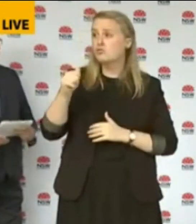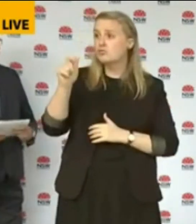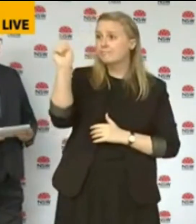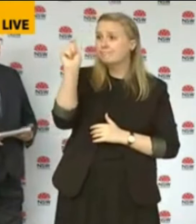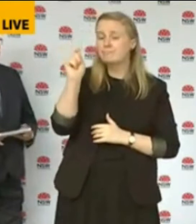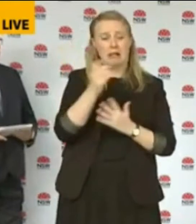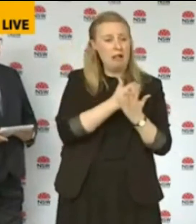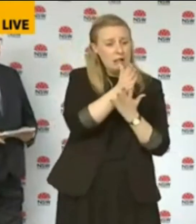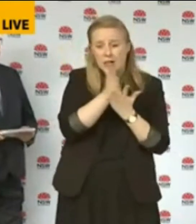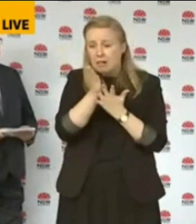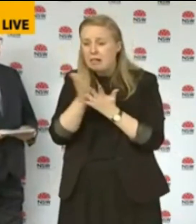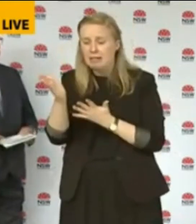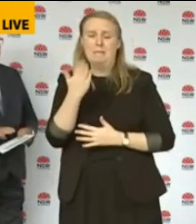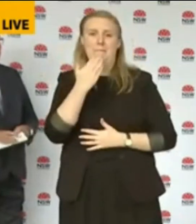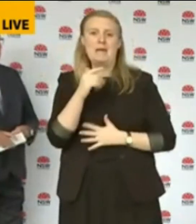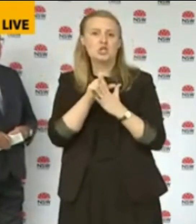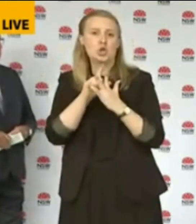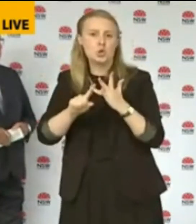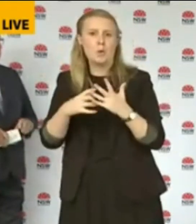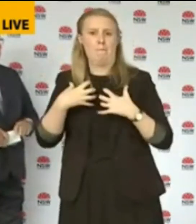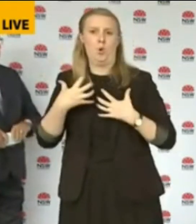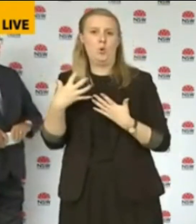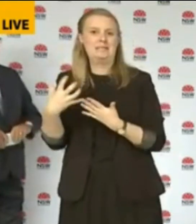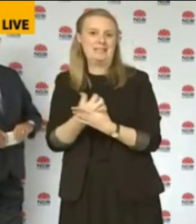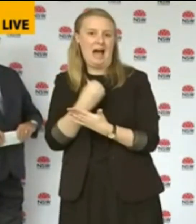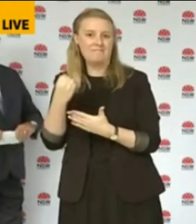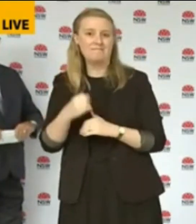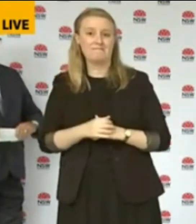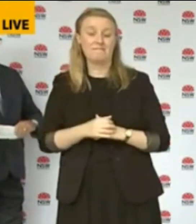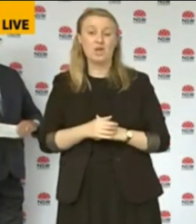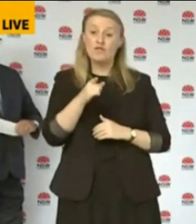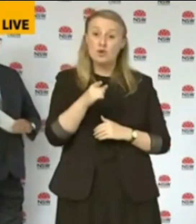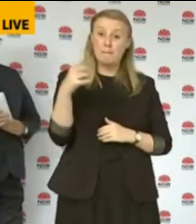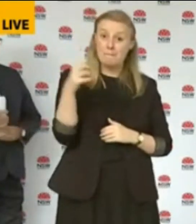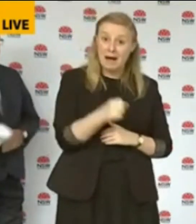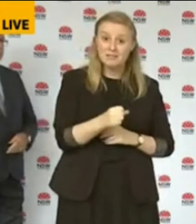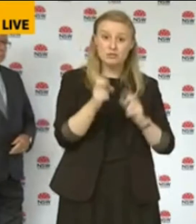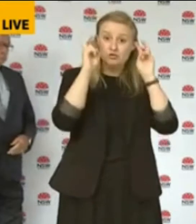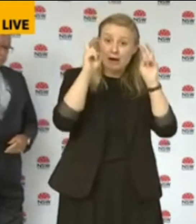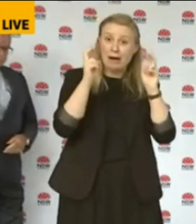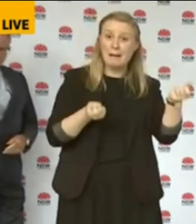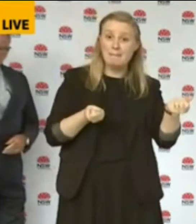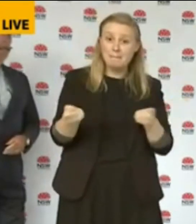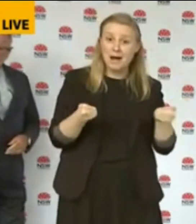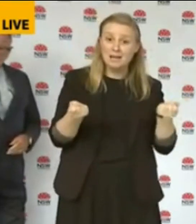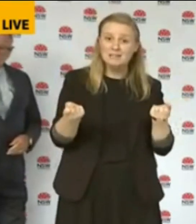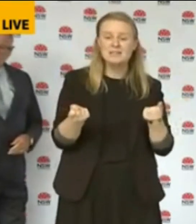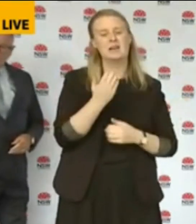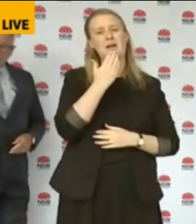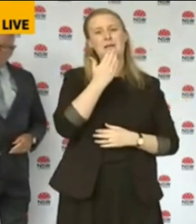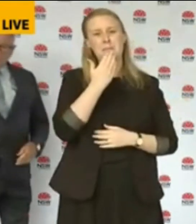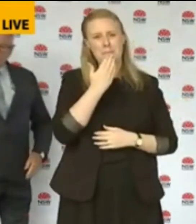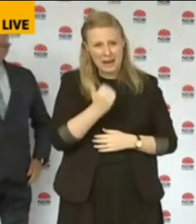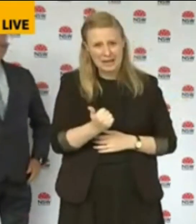place, extra support to get you in and out of that area. But if you're using public transport, please ensure